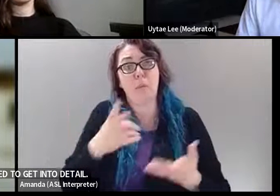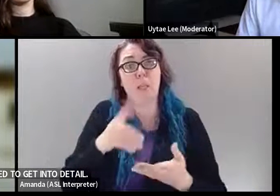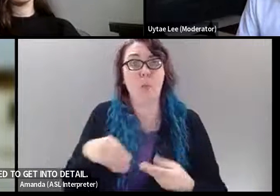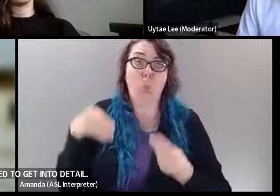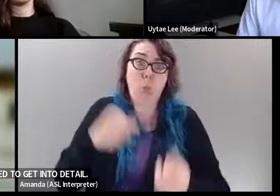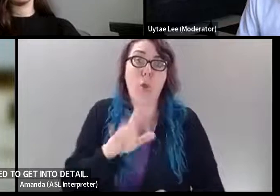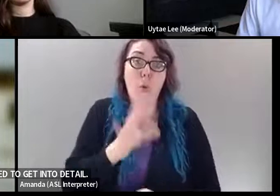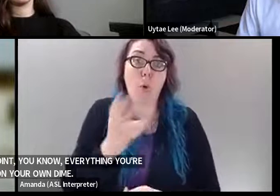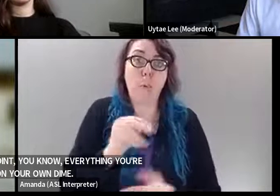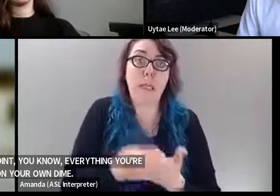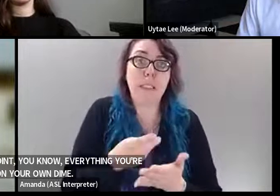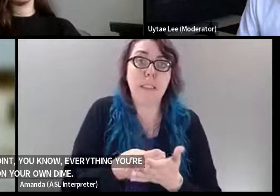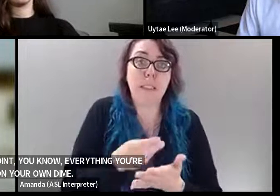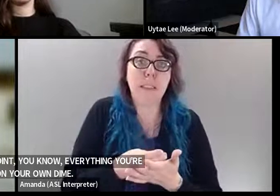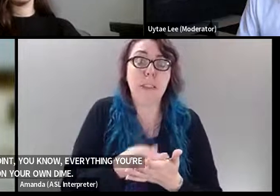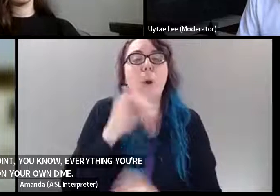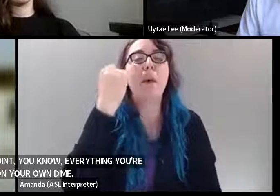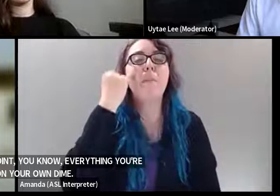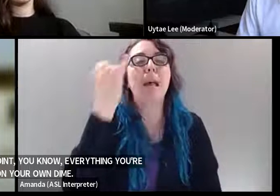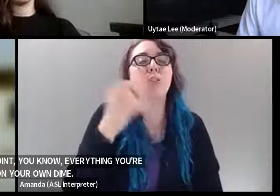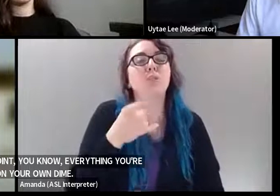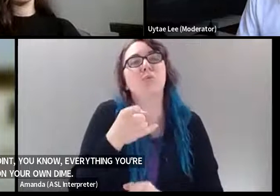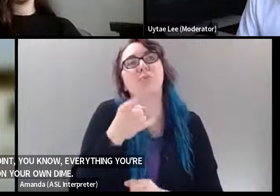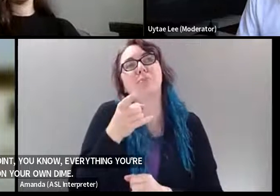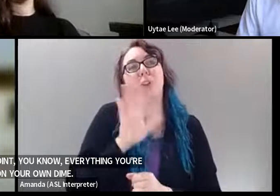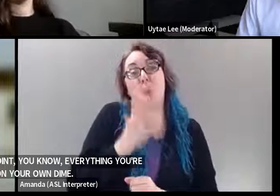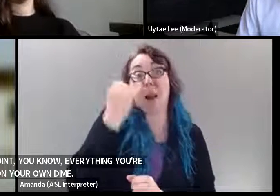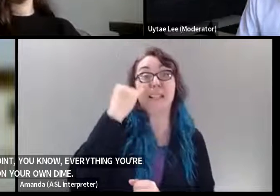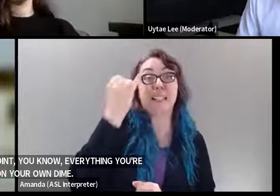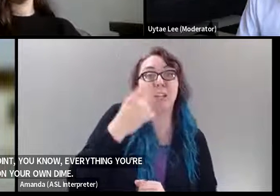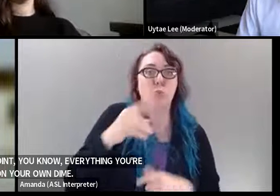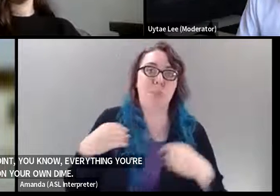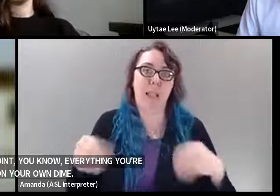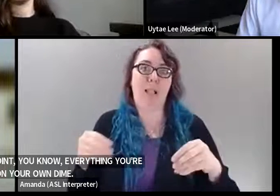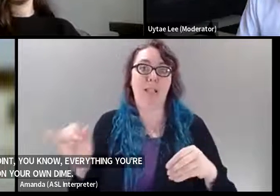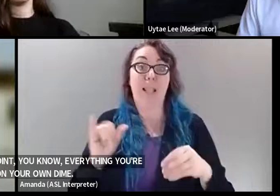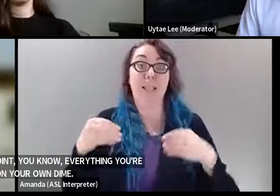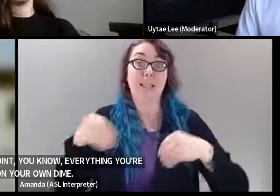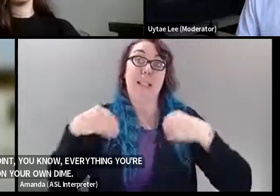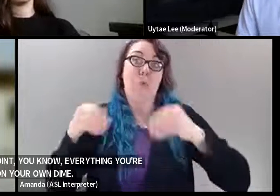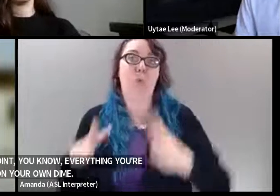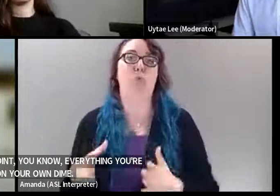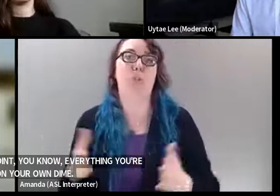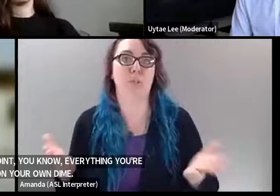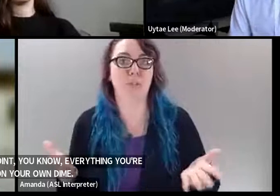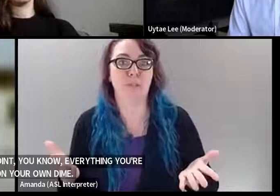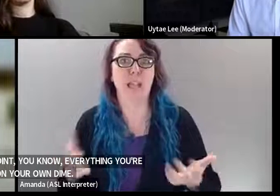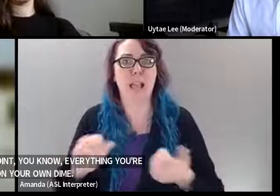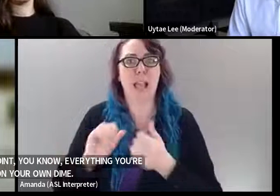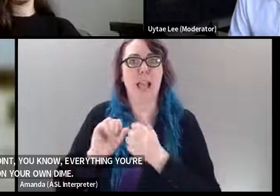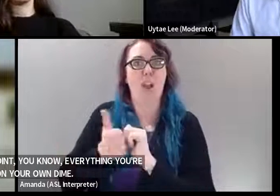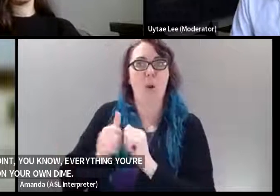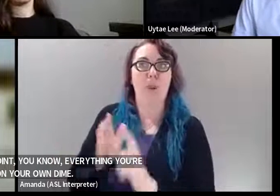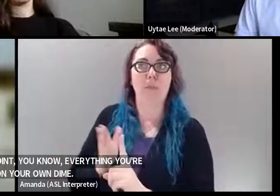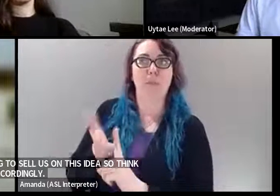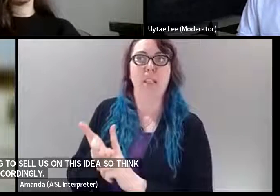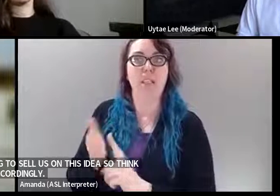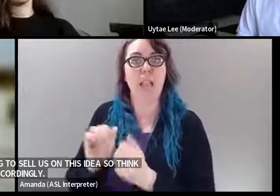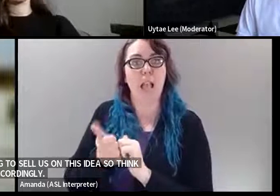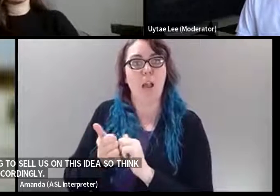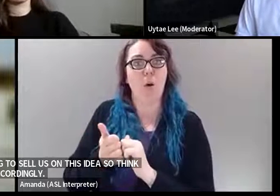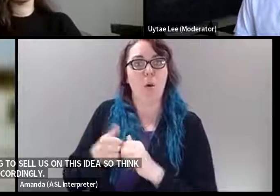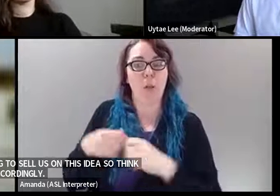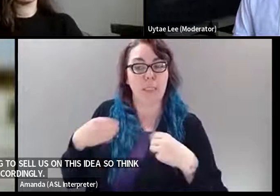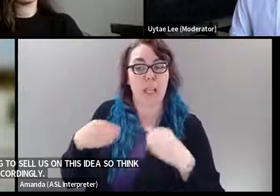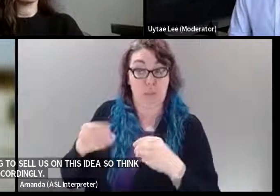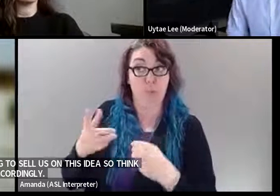think accordingly. Give us something that is very interesting, would be very interesting to our